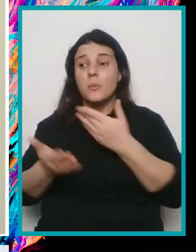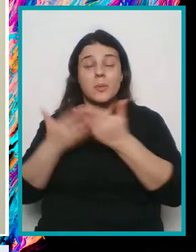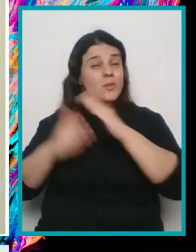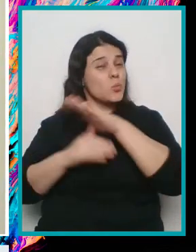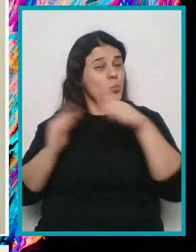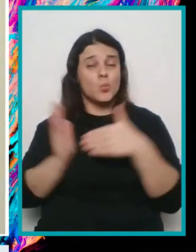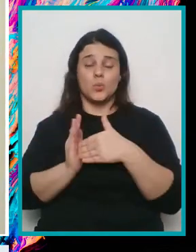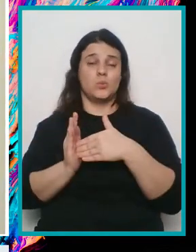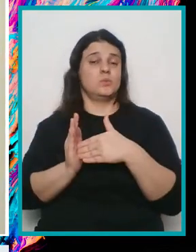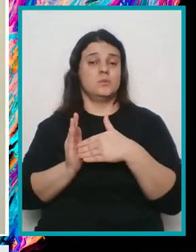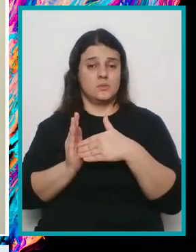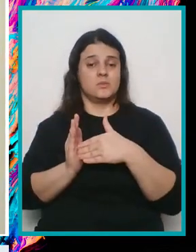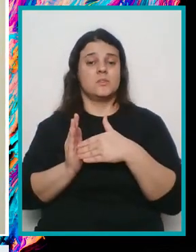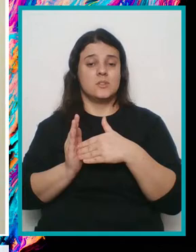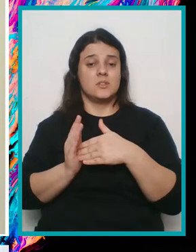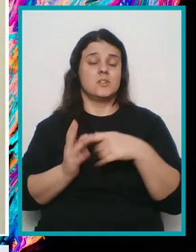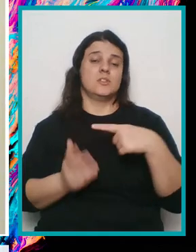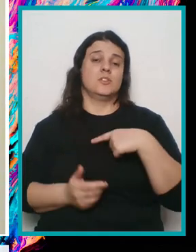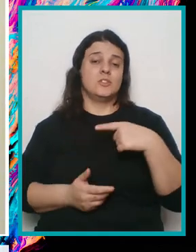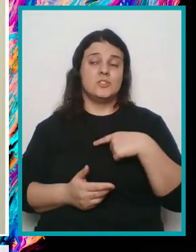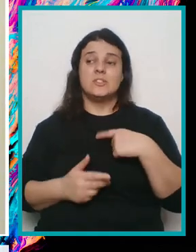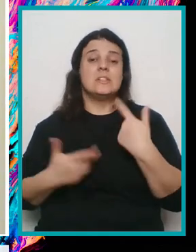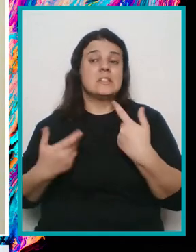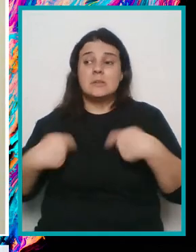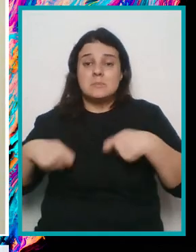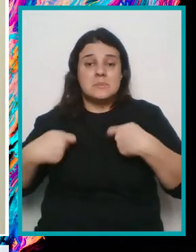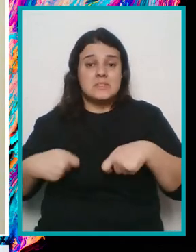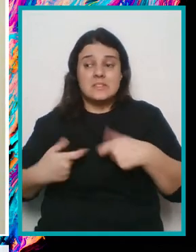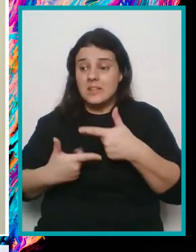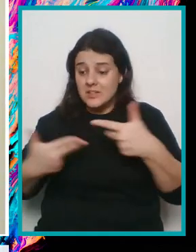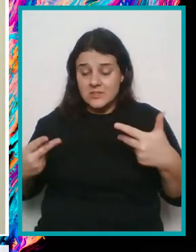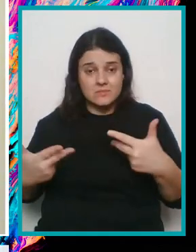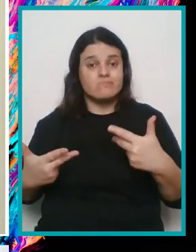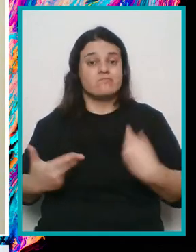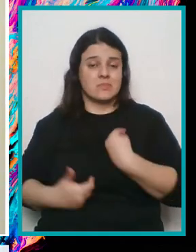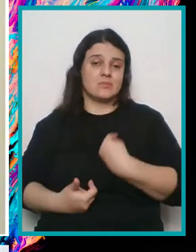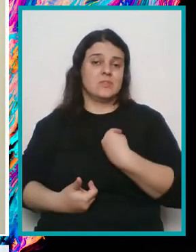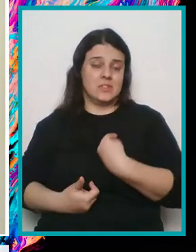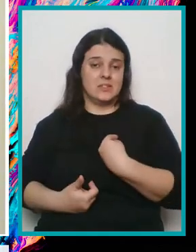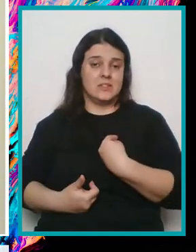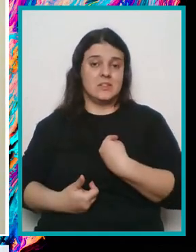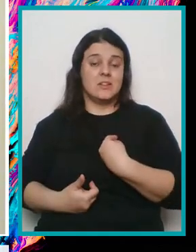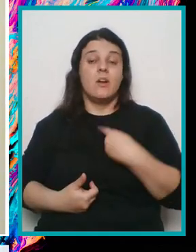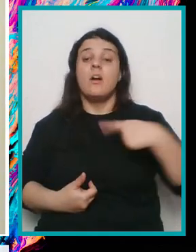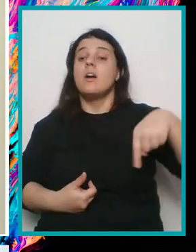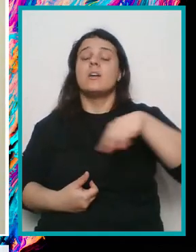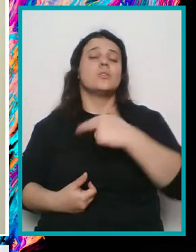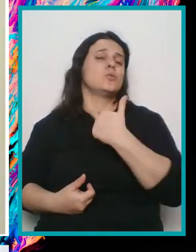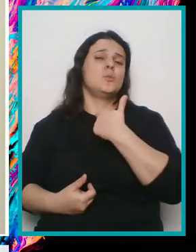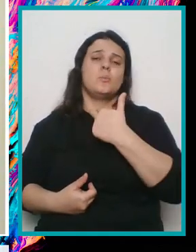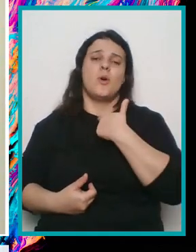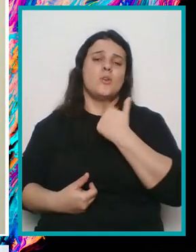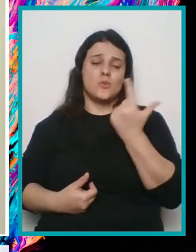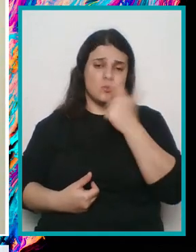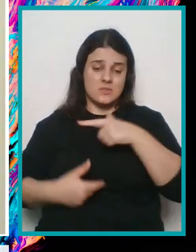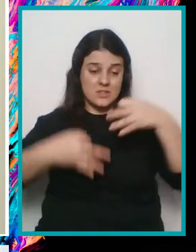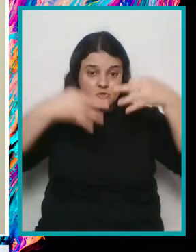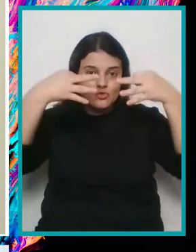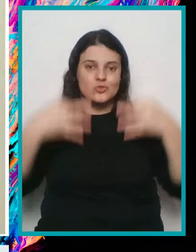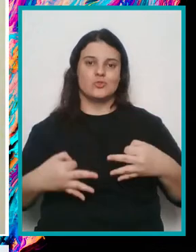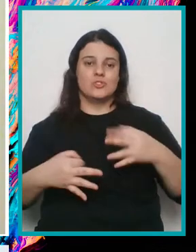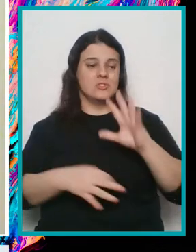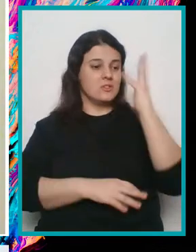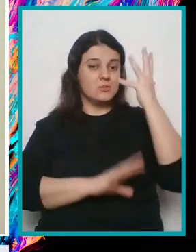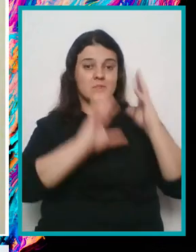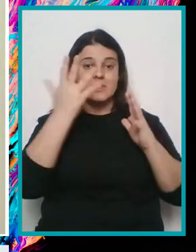global enough. We need to put an end to this idealized climate movement. We